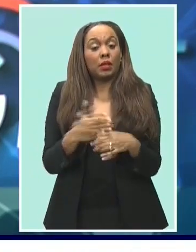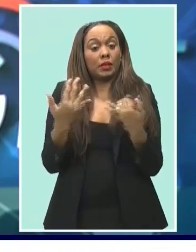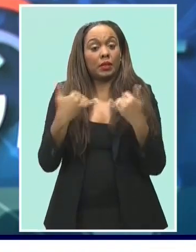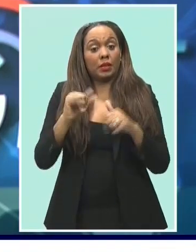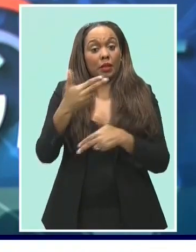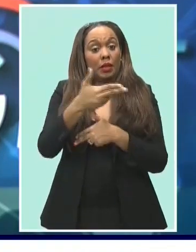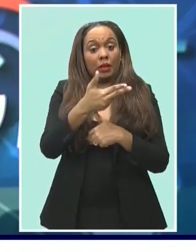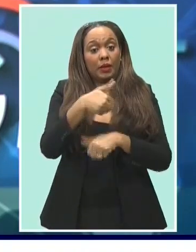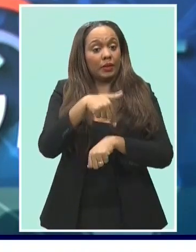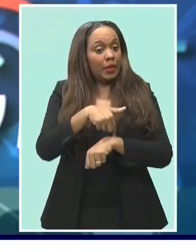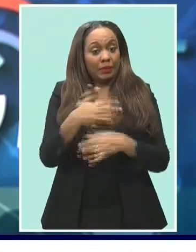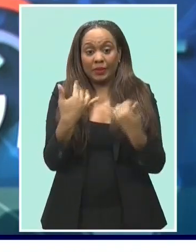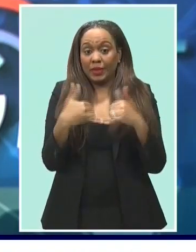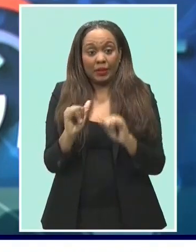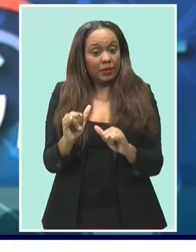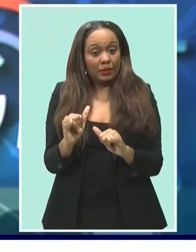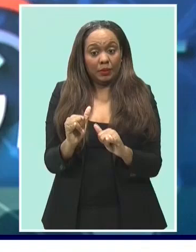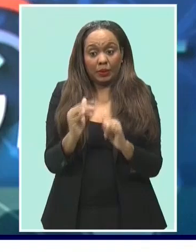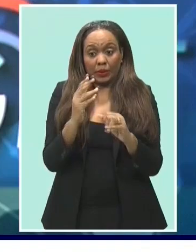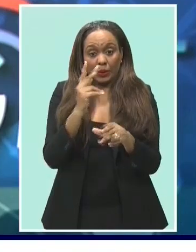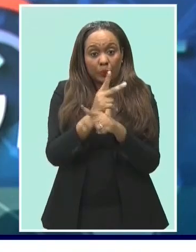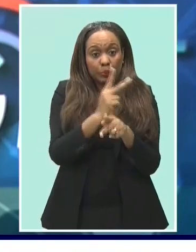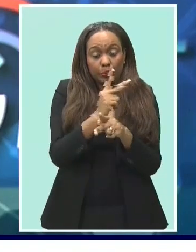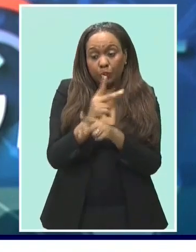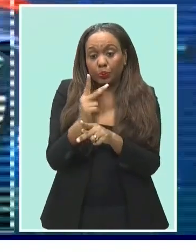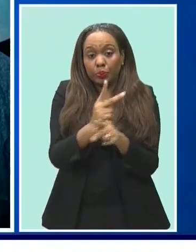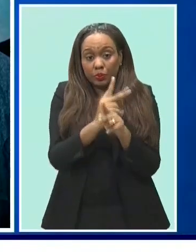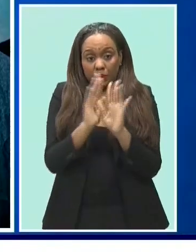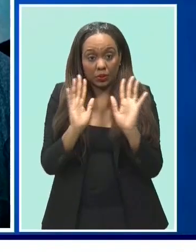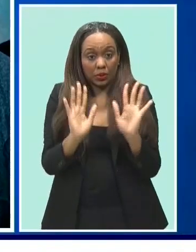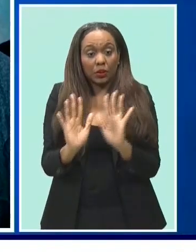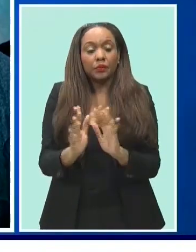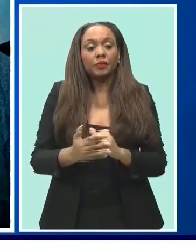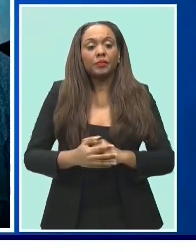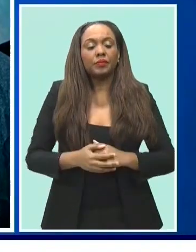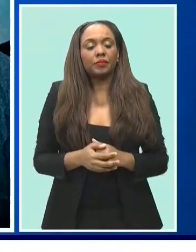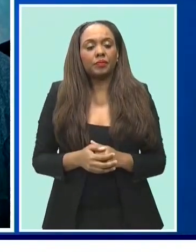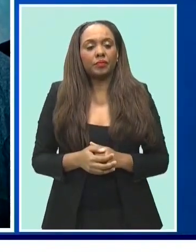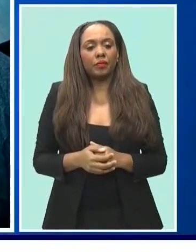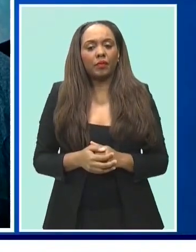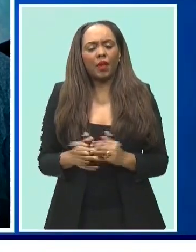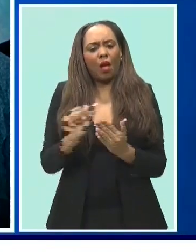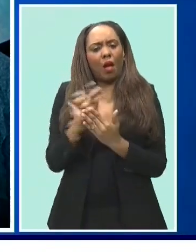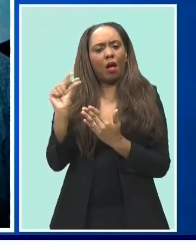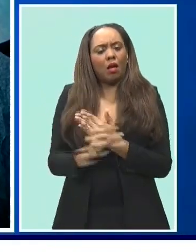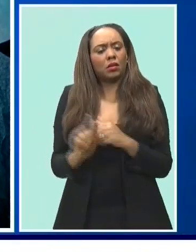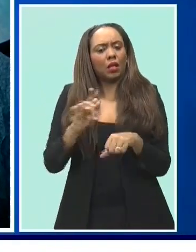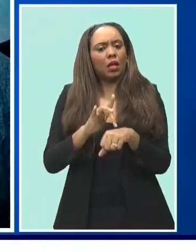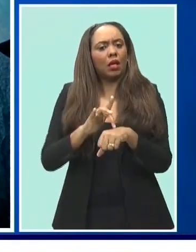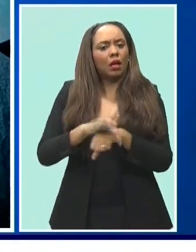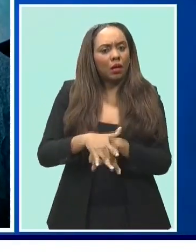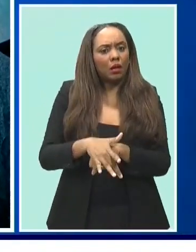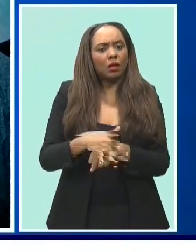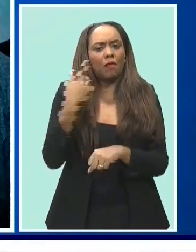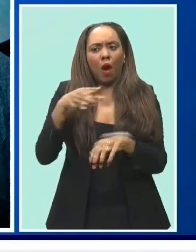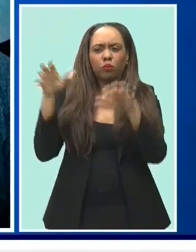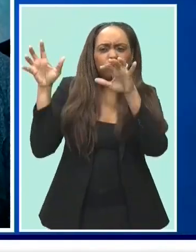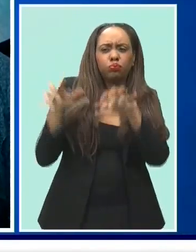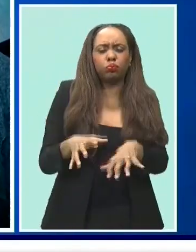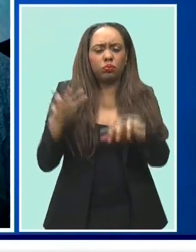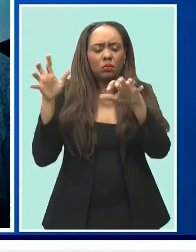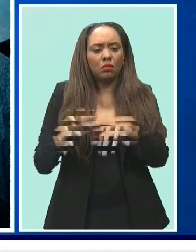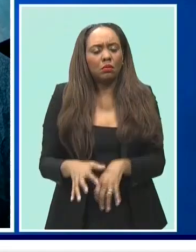as the hurricane season still has a way to go. This was early in the season for this, and we have to